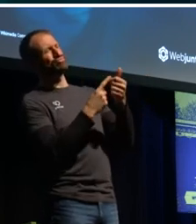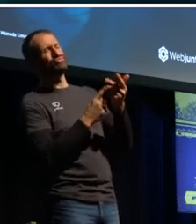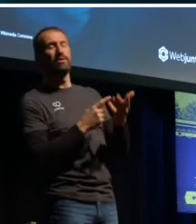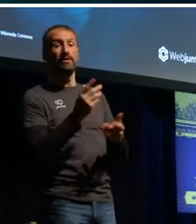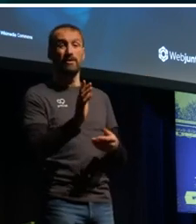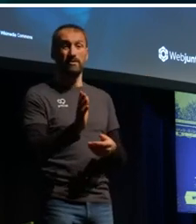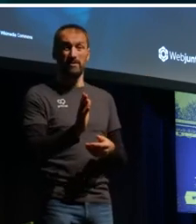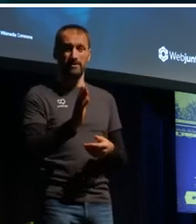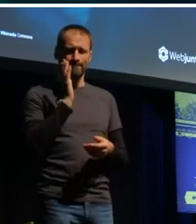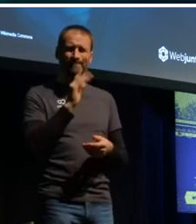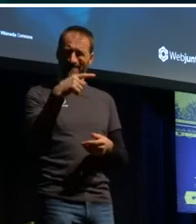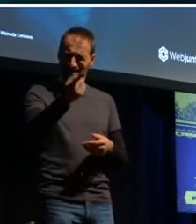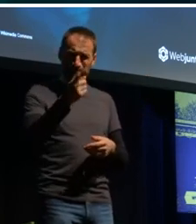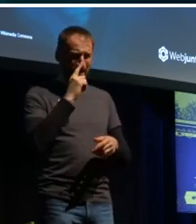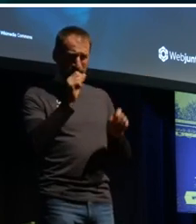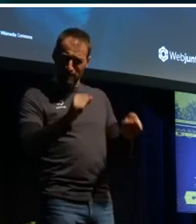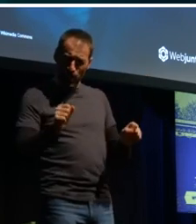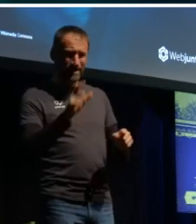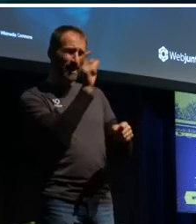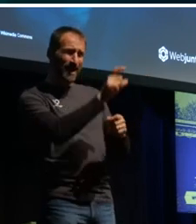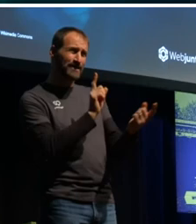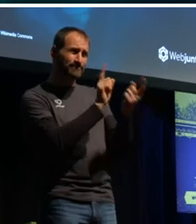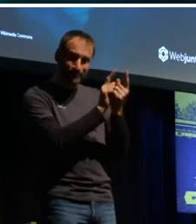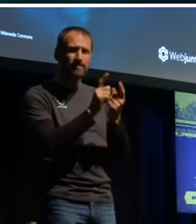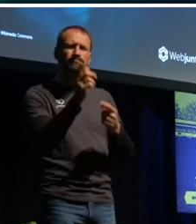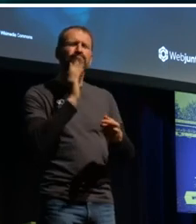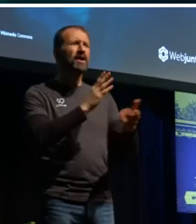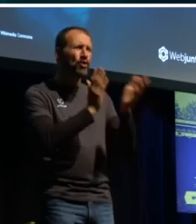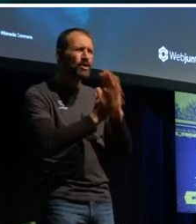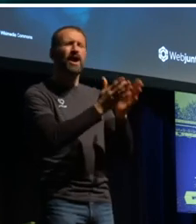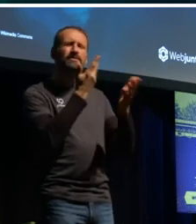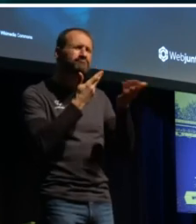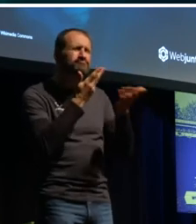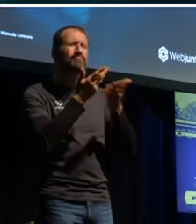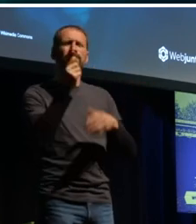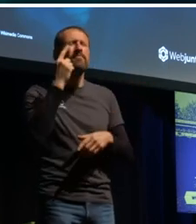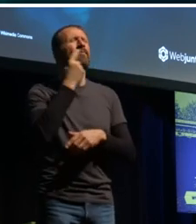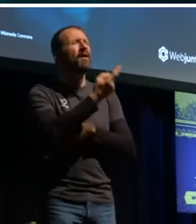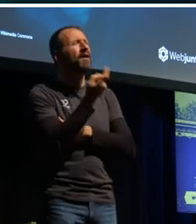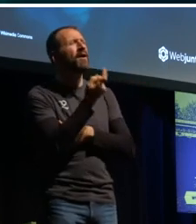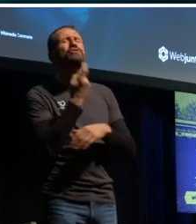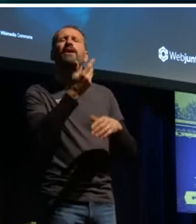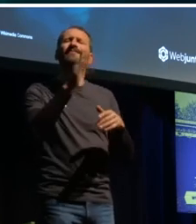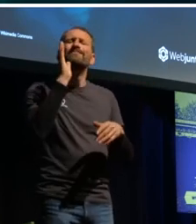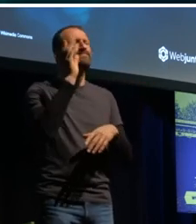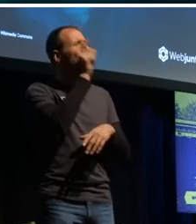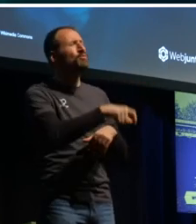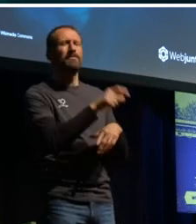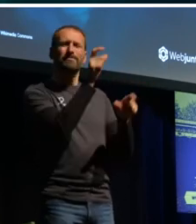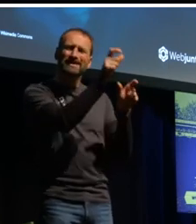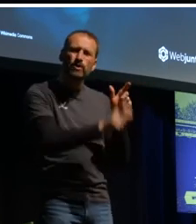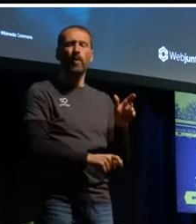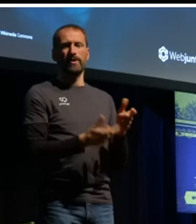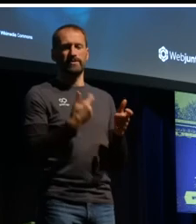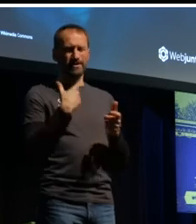opportunity to talk to somebody a little bit more and learn something about them, I highly encourage you to do that, because not only will it make a difference in your life,